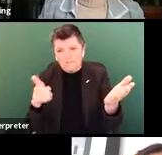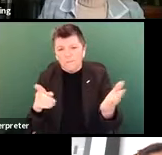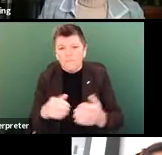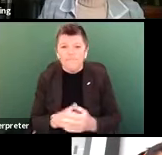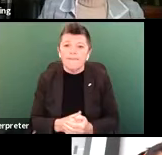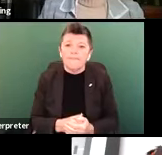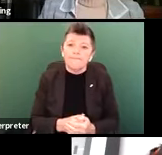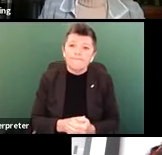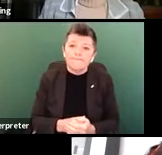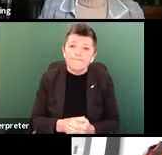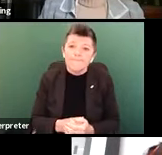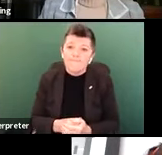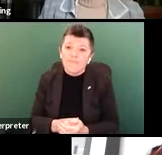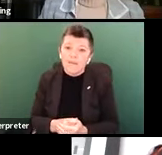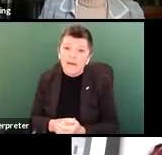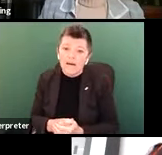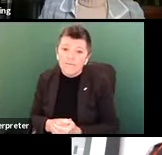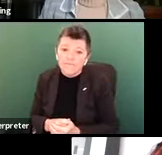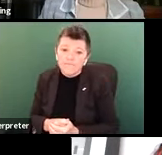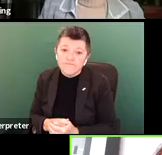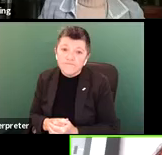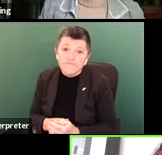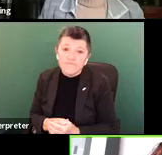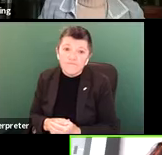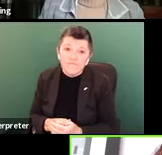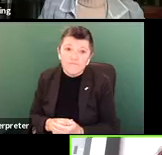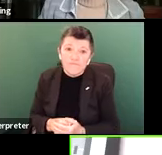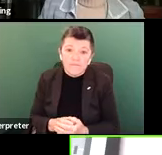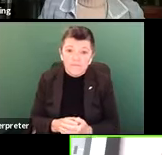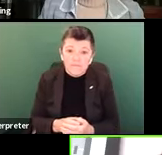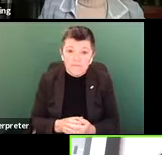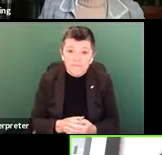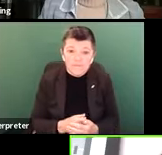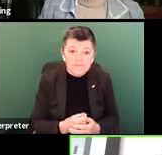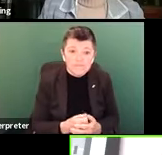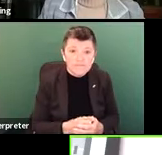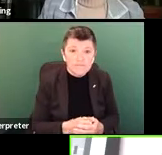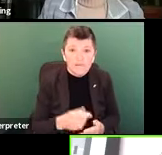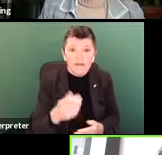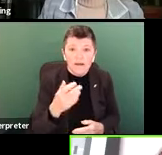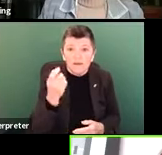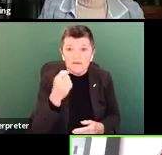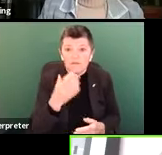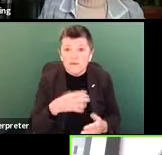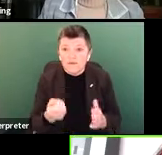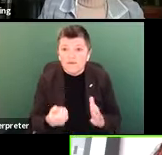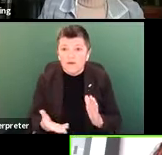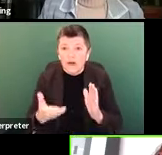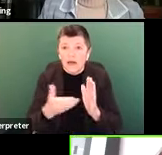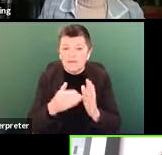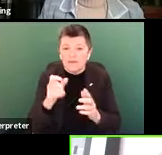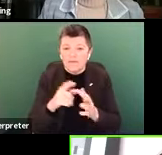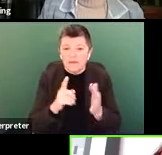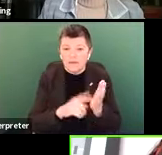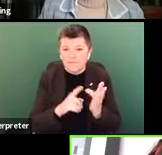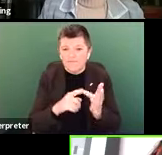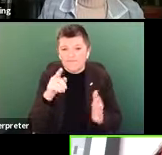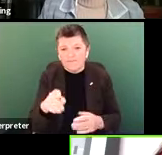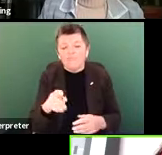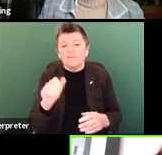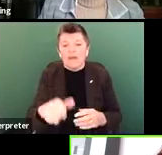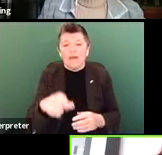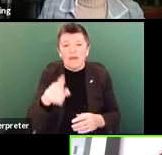Kelly, do you want to get in? I just want to add something because Brazil is, as a big country, is very